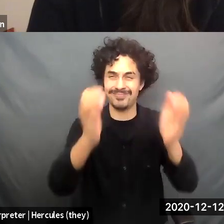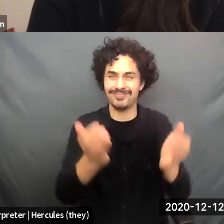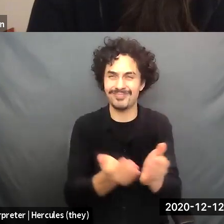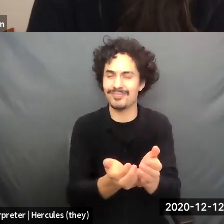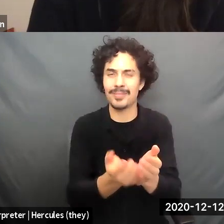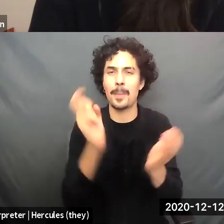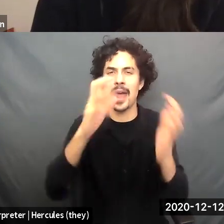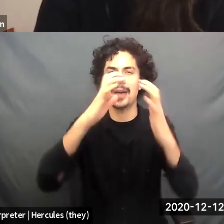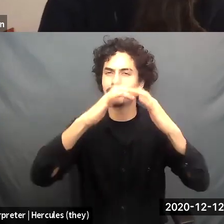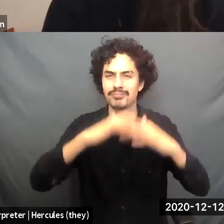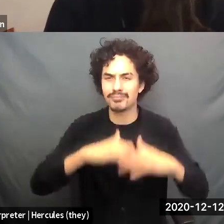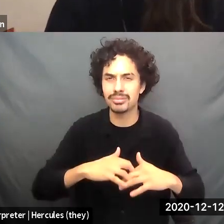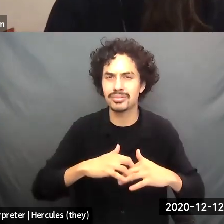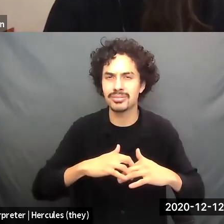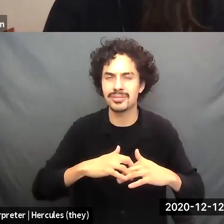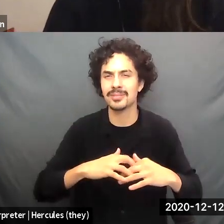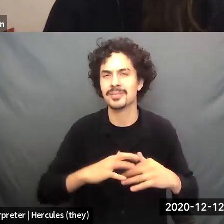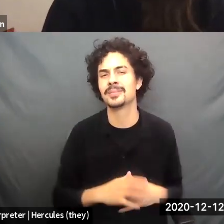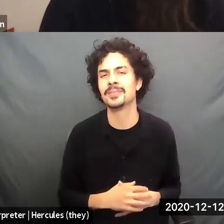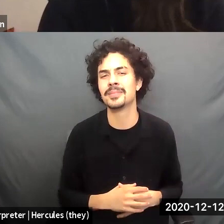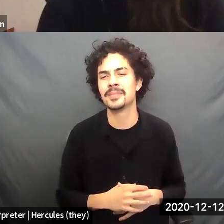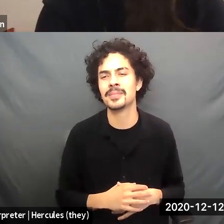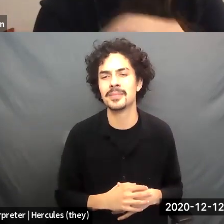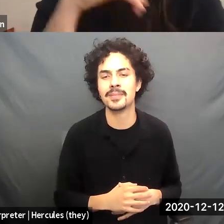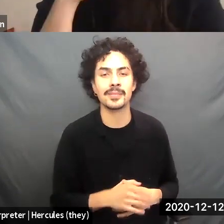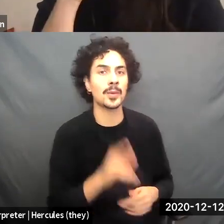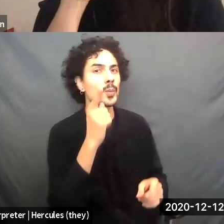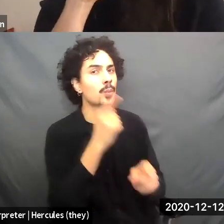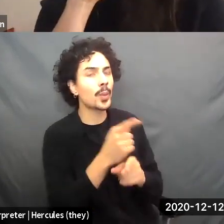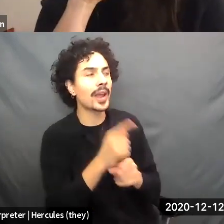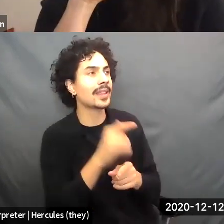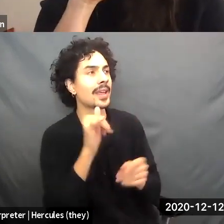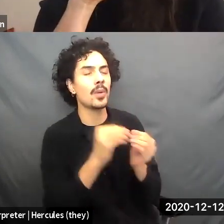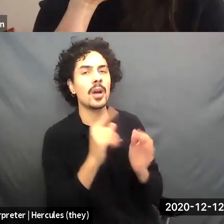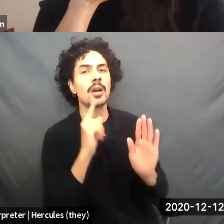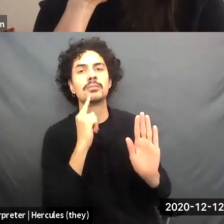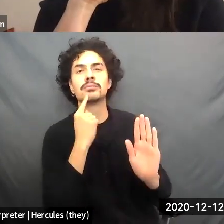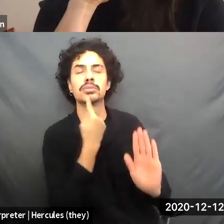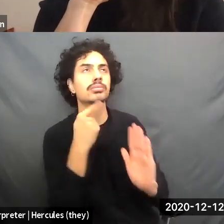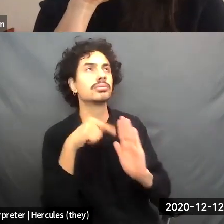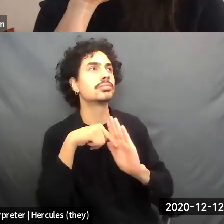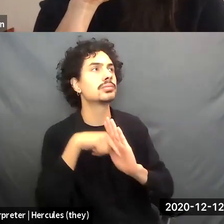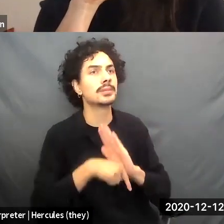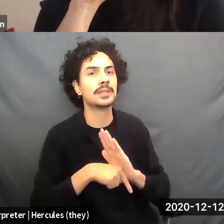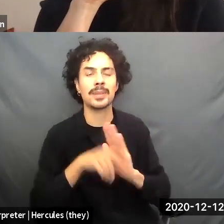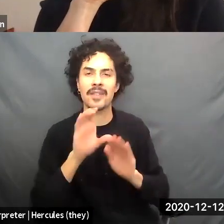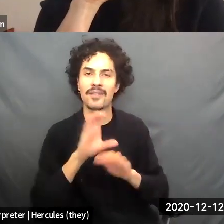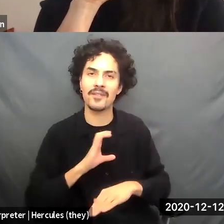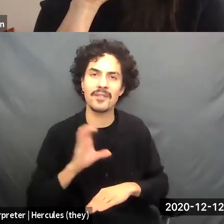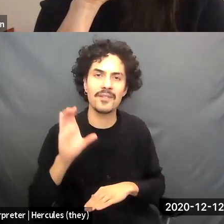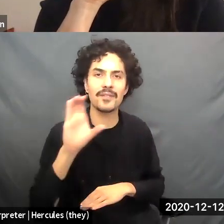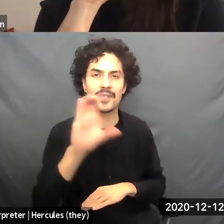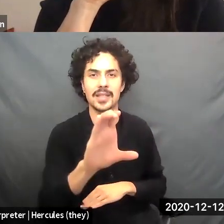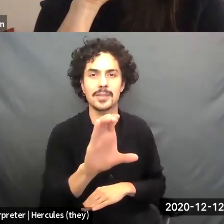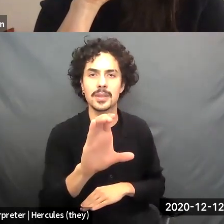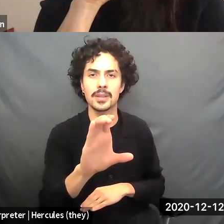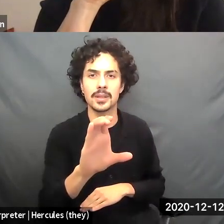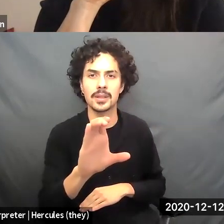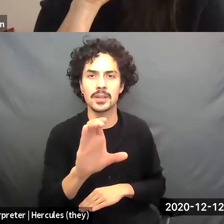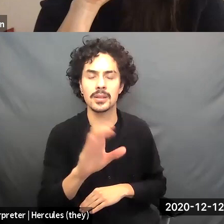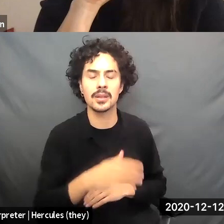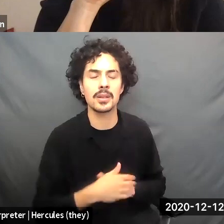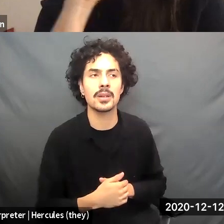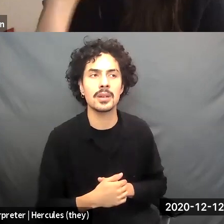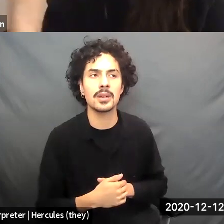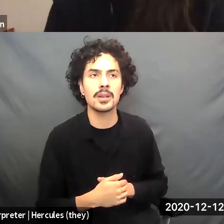Well, we have to acknowledge the, the sort of profound investment in these histories, right? And, um, just to make a really